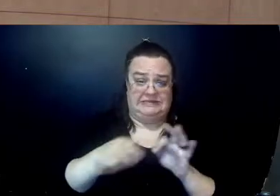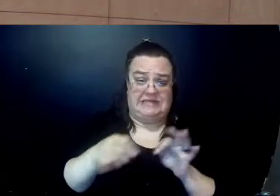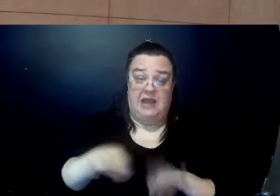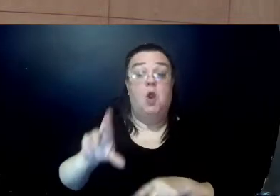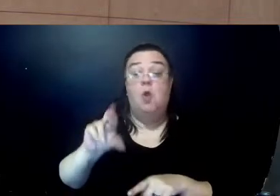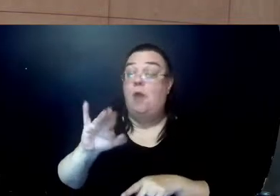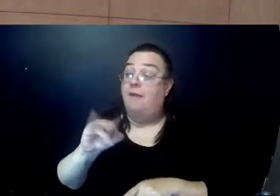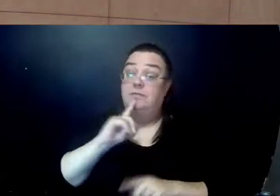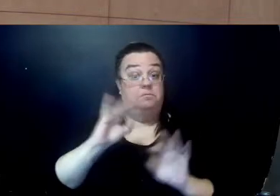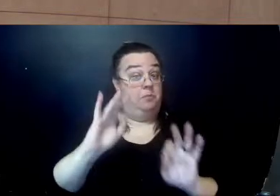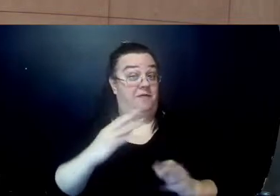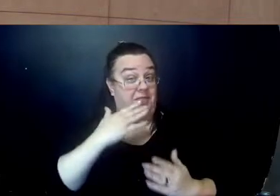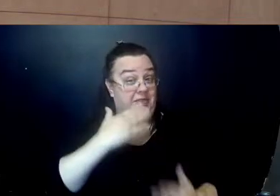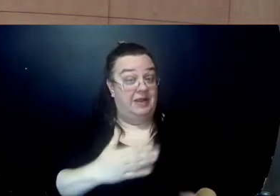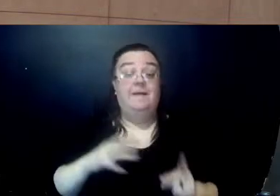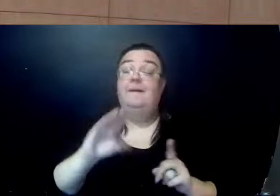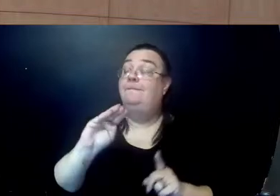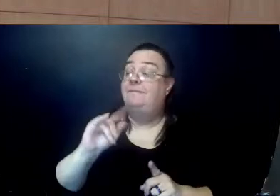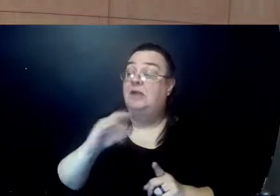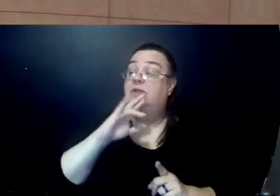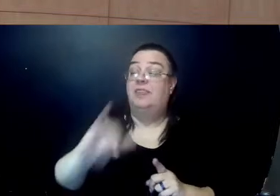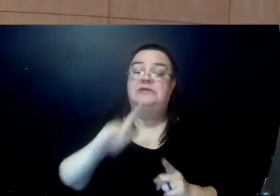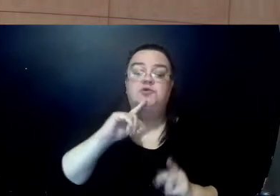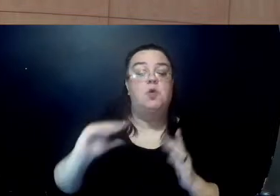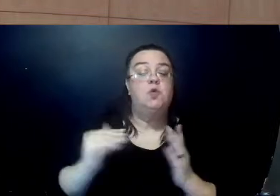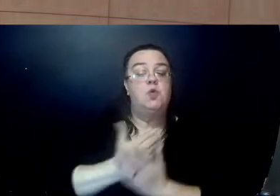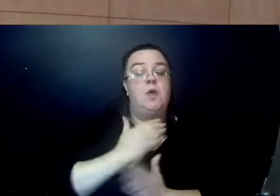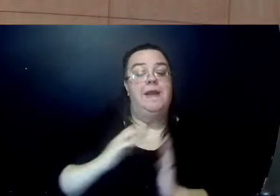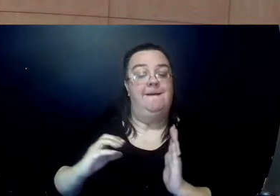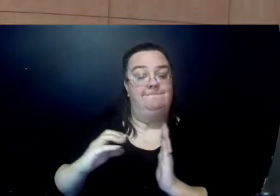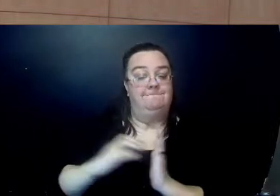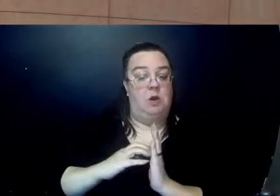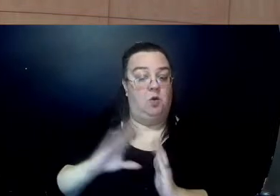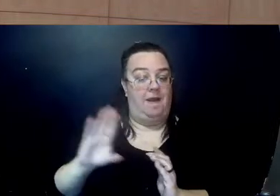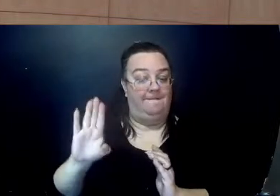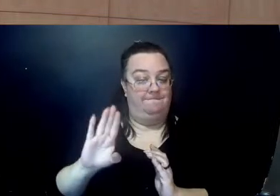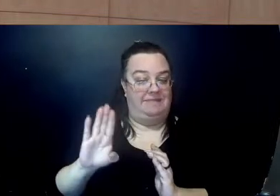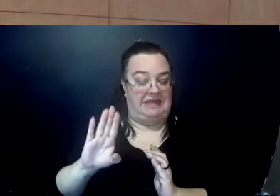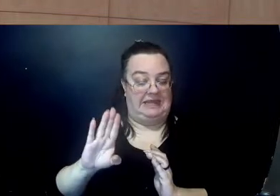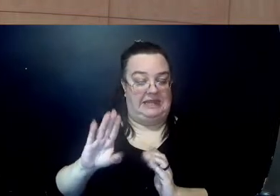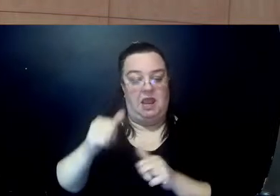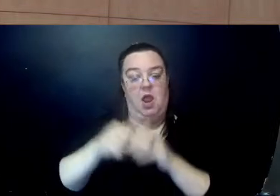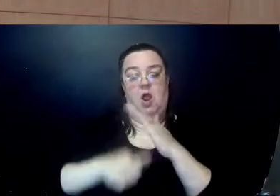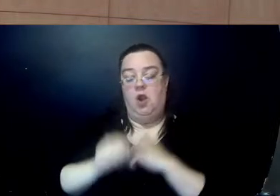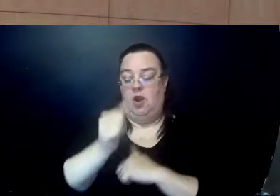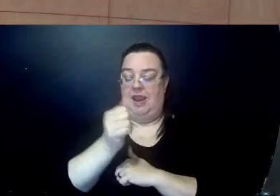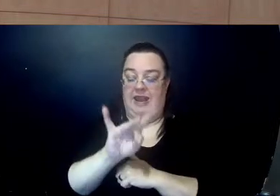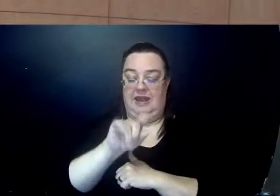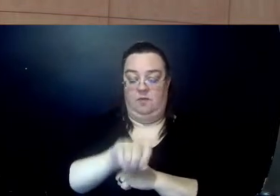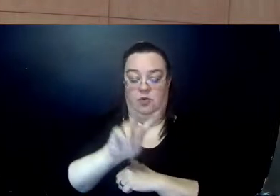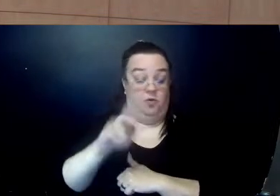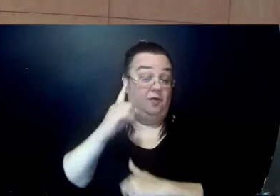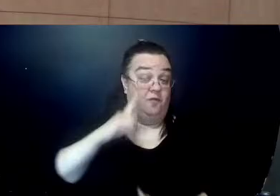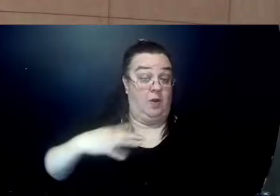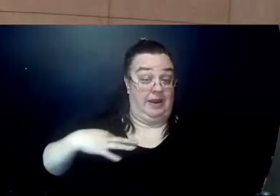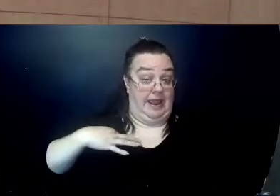Perfect. Thank you. So this would be a new paragraph B under 18.2 for